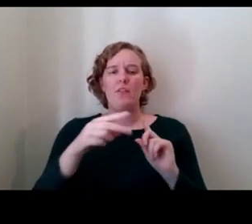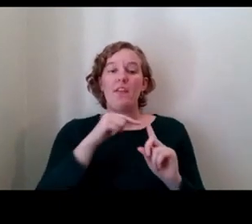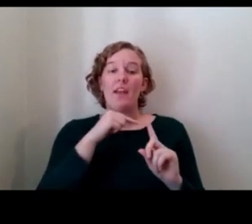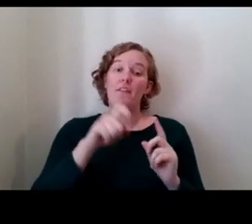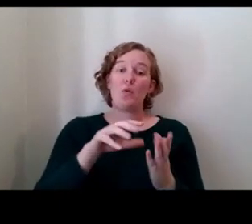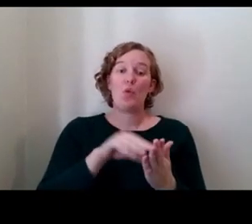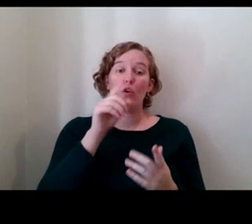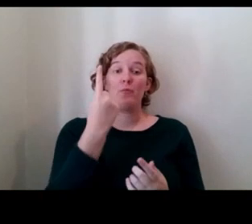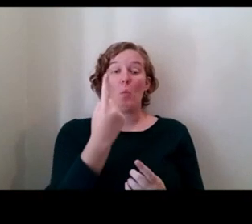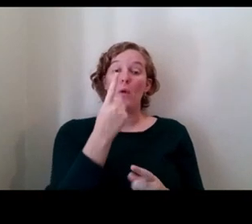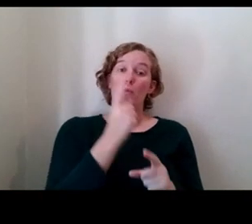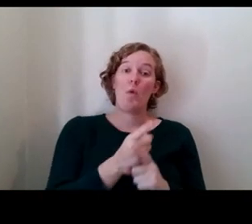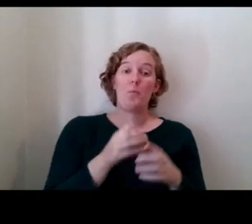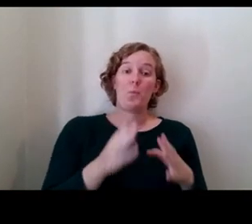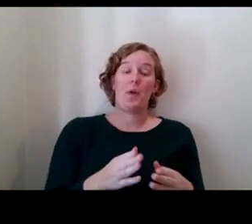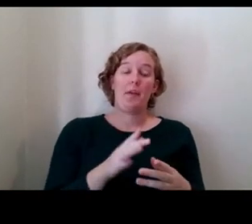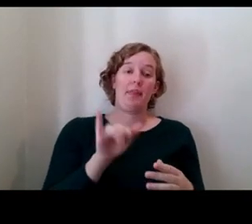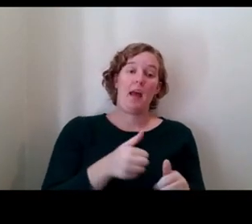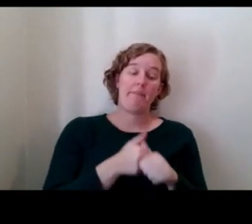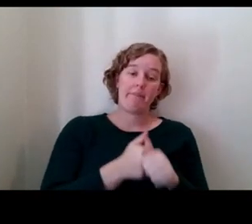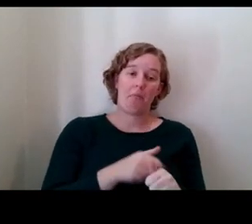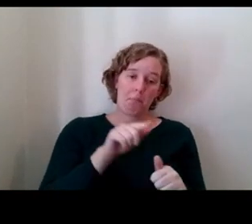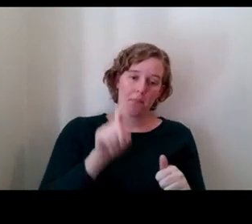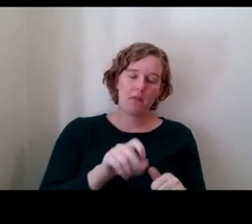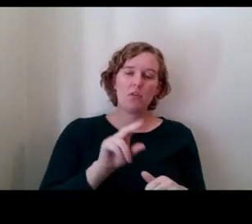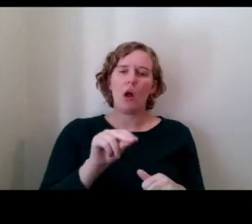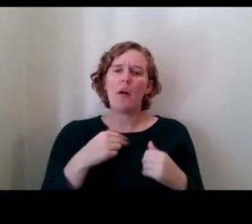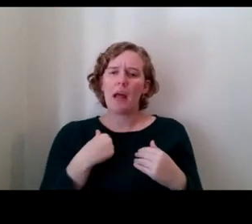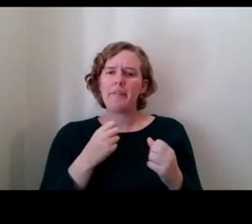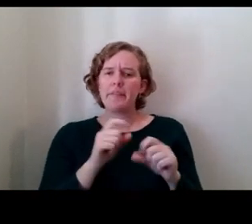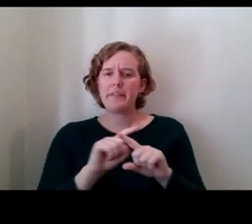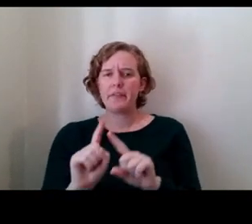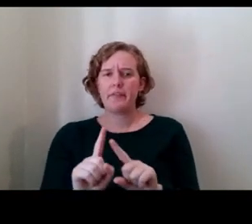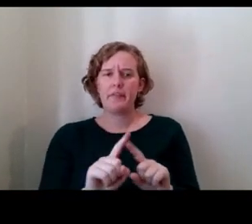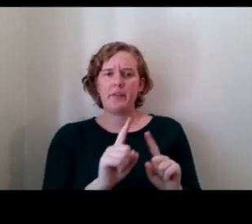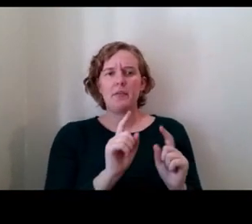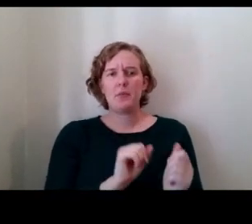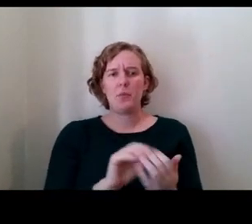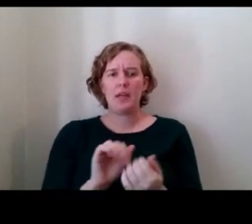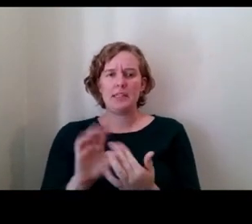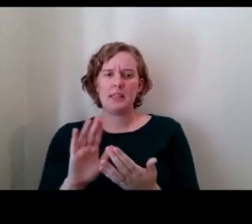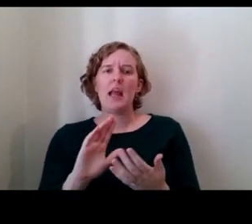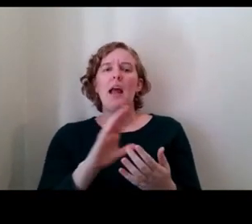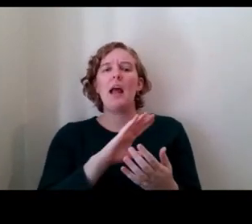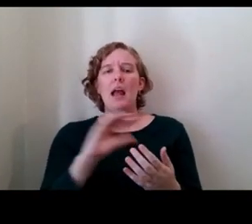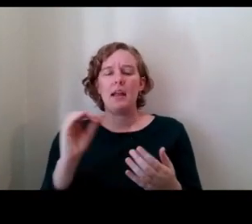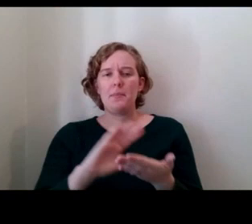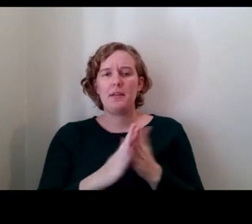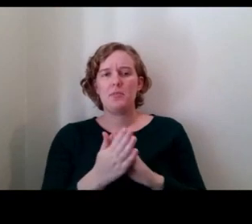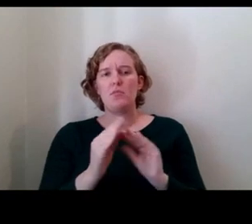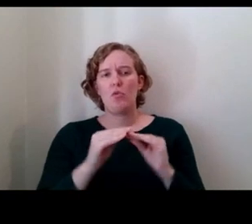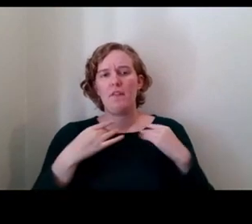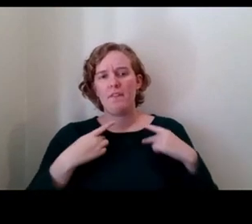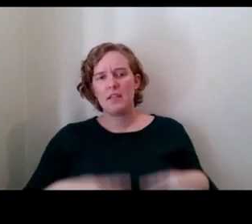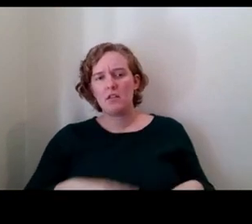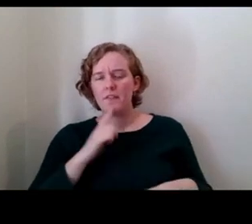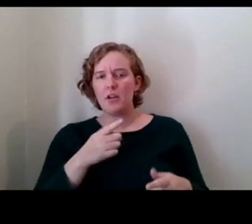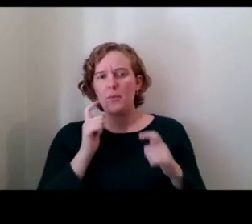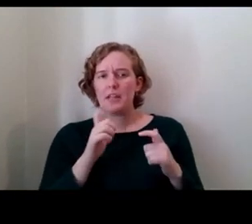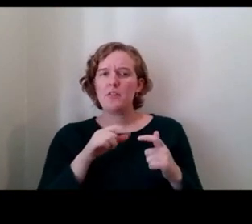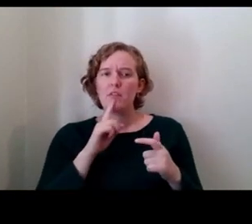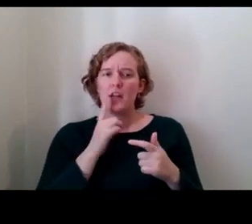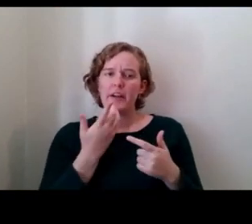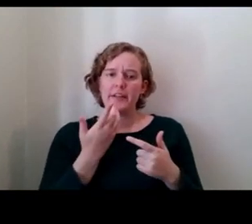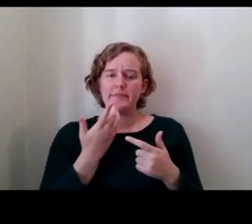correctly. And also, its very nature, you get very physical very quickly, and so it becomes a very iterative process. And again, that's a different